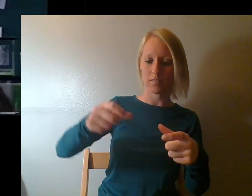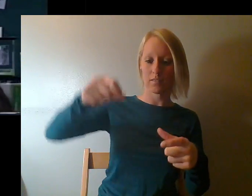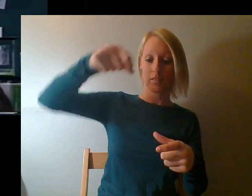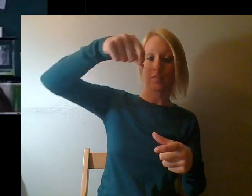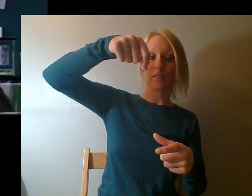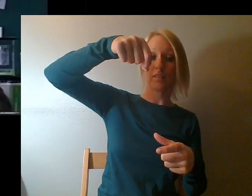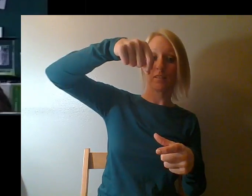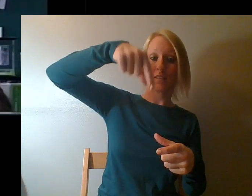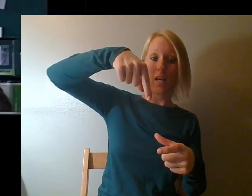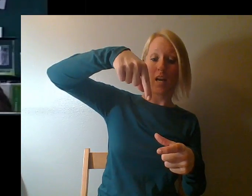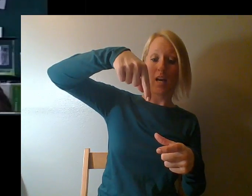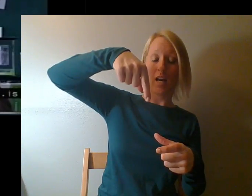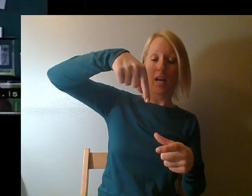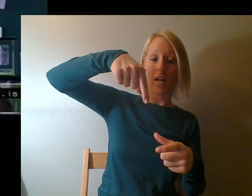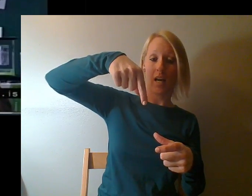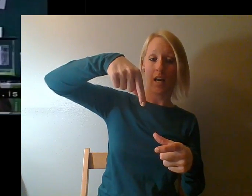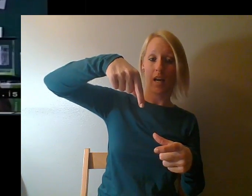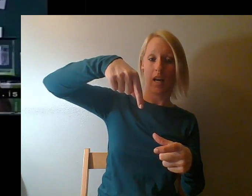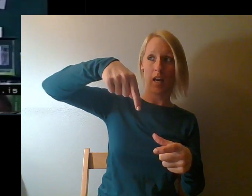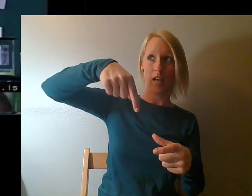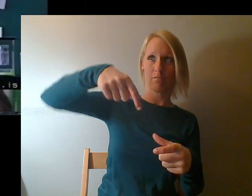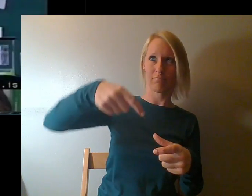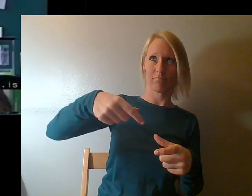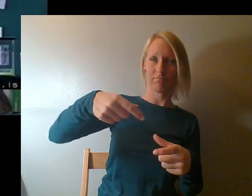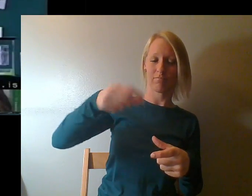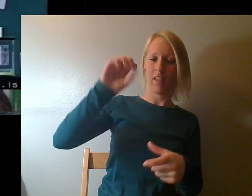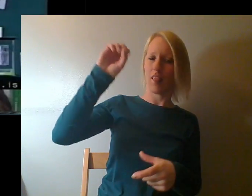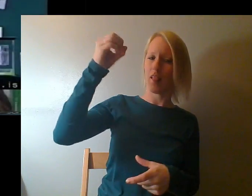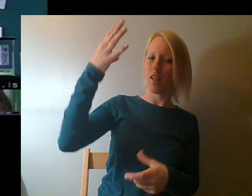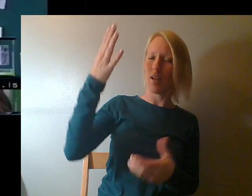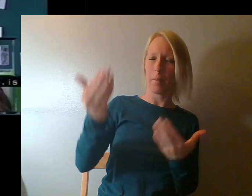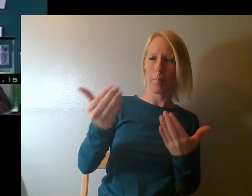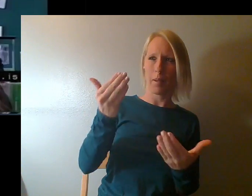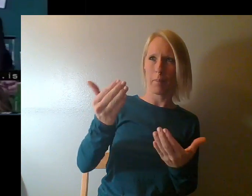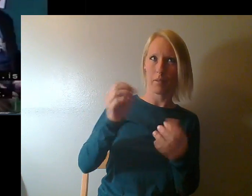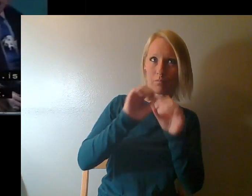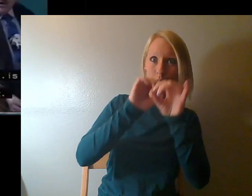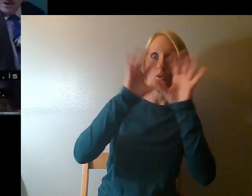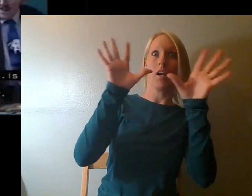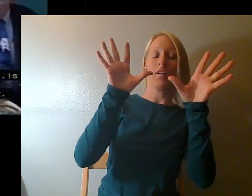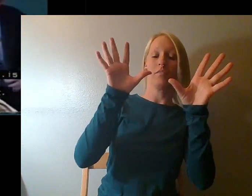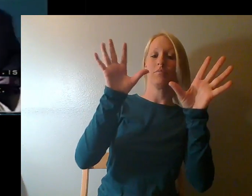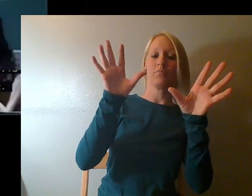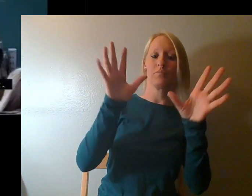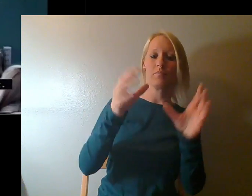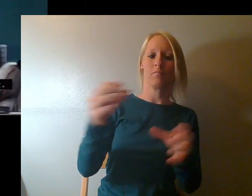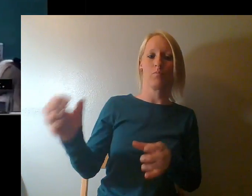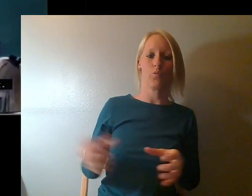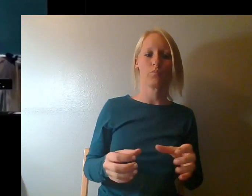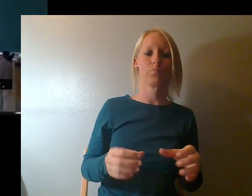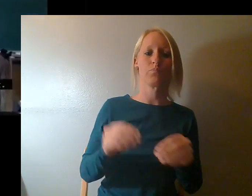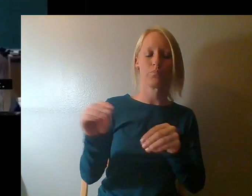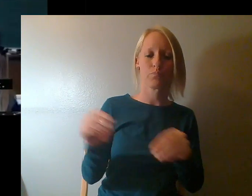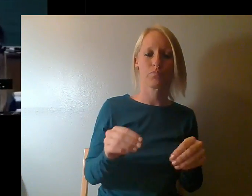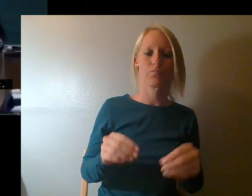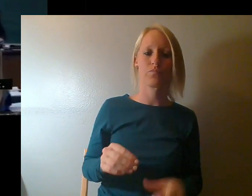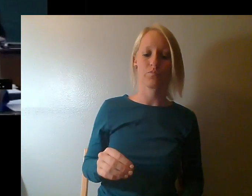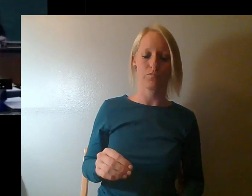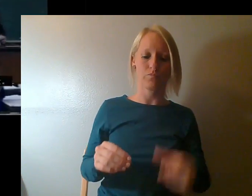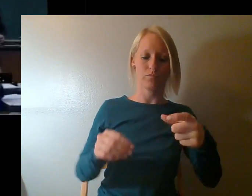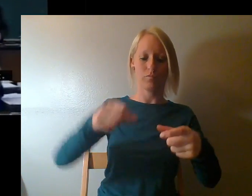All right. Actually, maybe the lights. Is the light too bright? All right. Now we can see a little bit. What's happening?